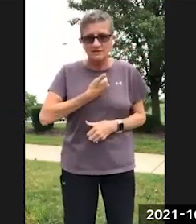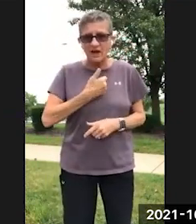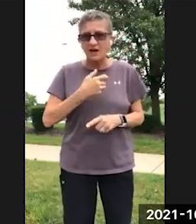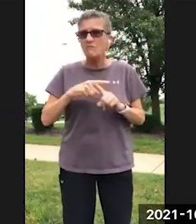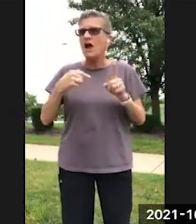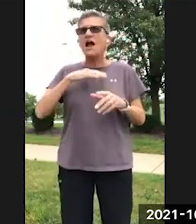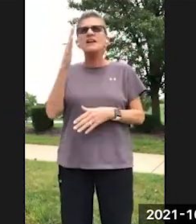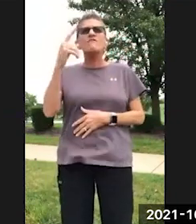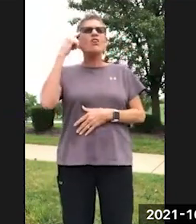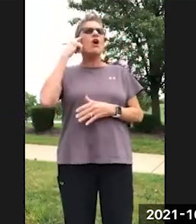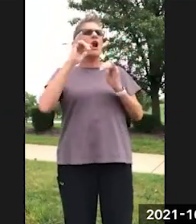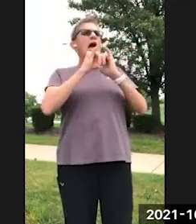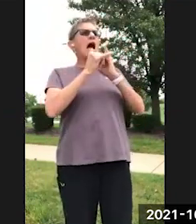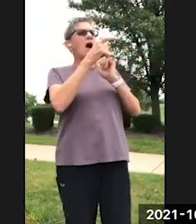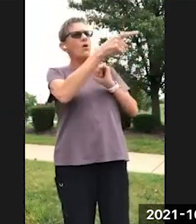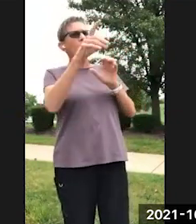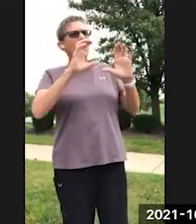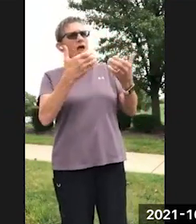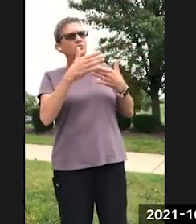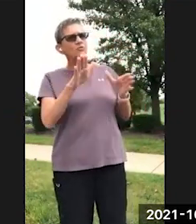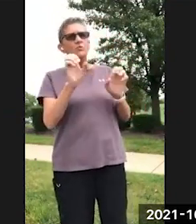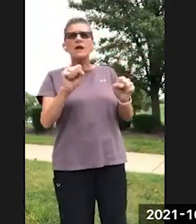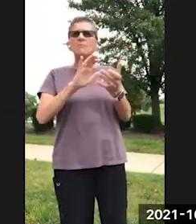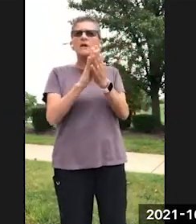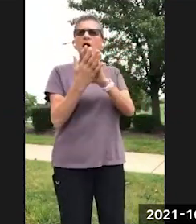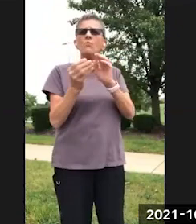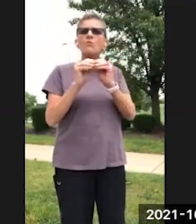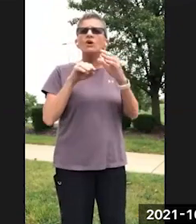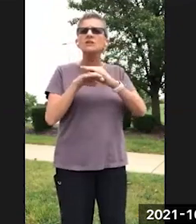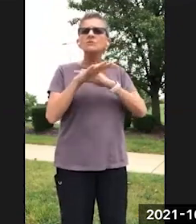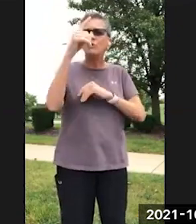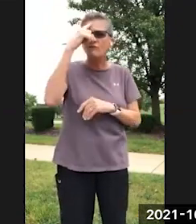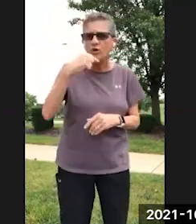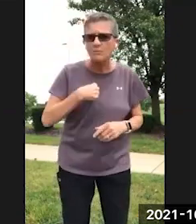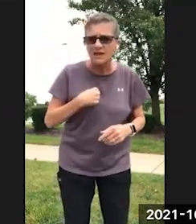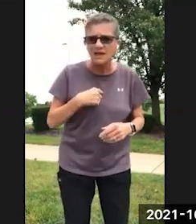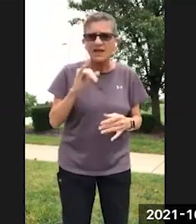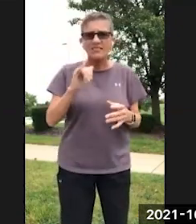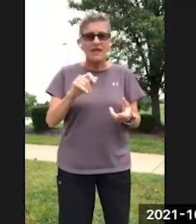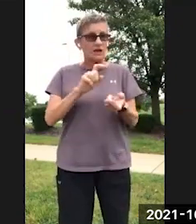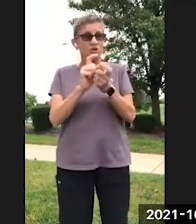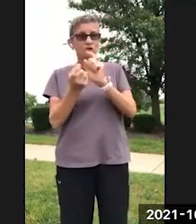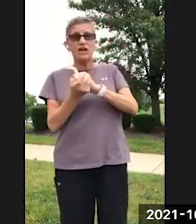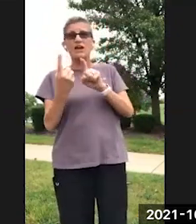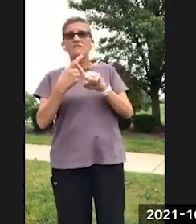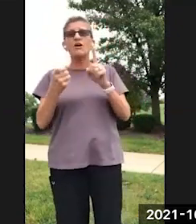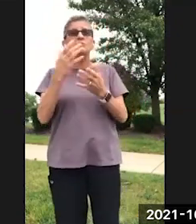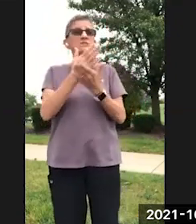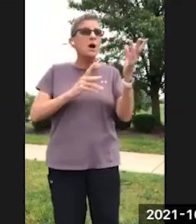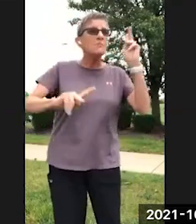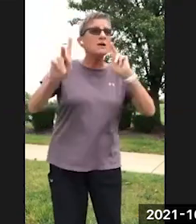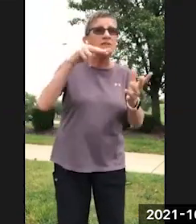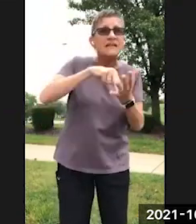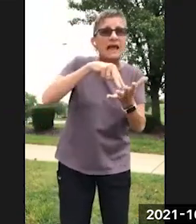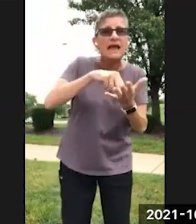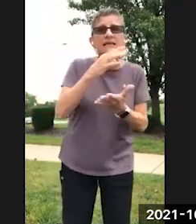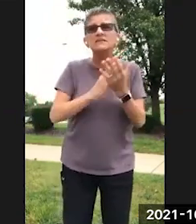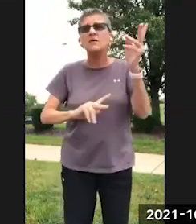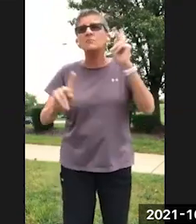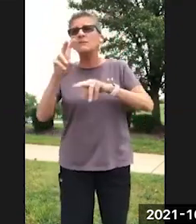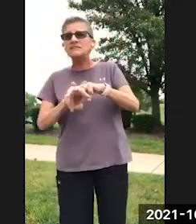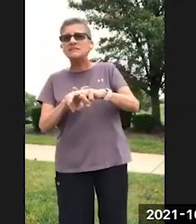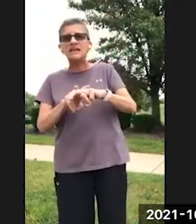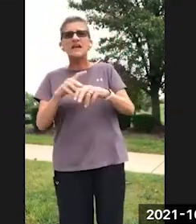could be made more accessible to me. This change of being in a classroom, from sitting to some sitting and some standing, which became